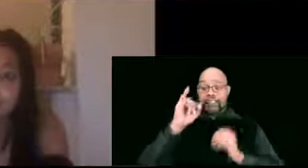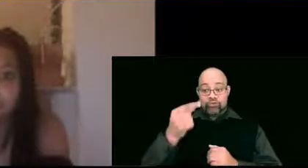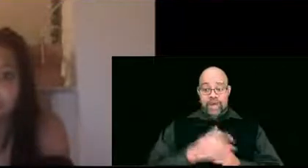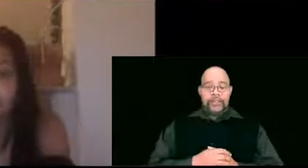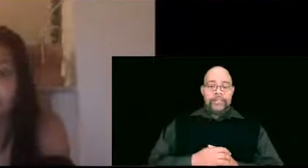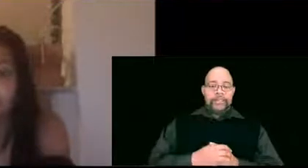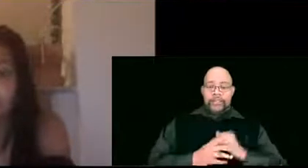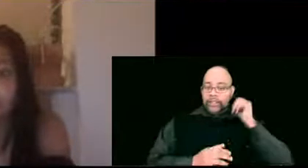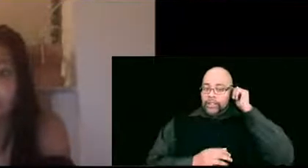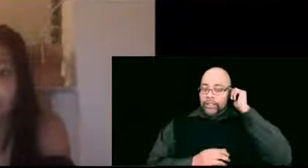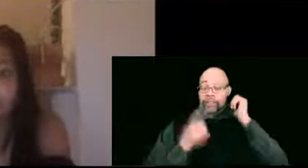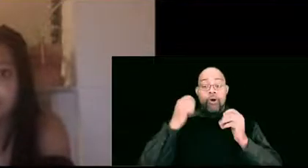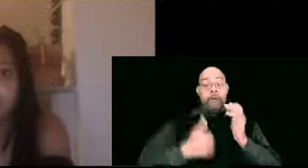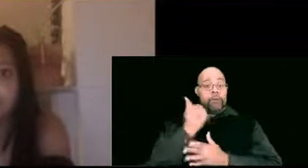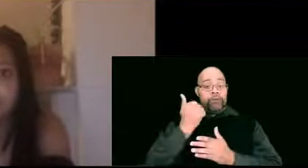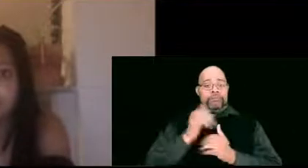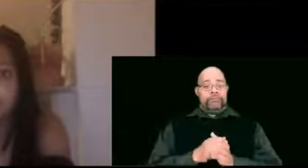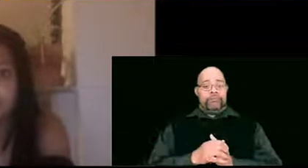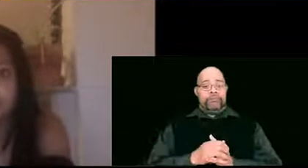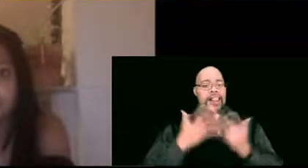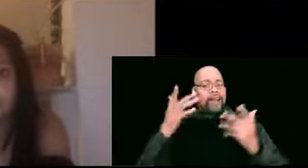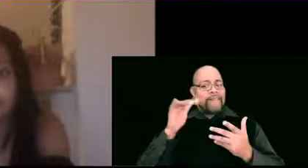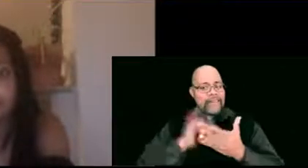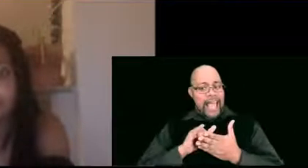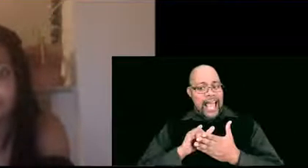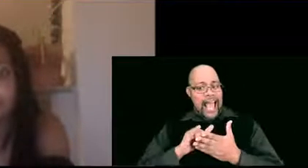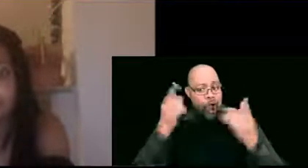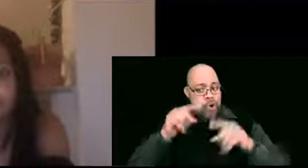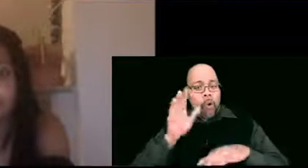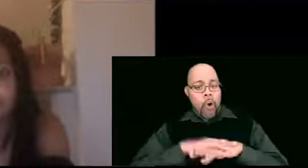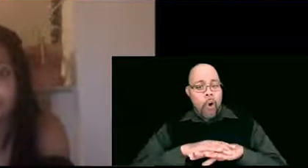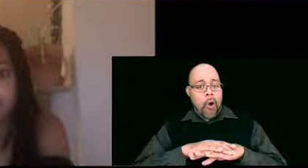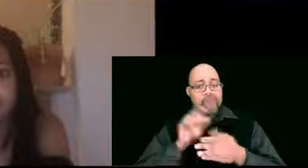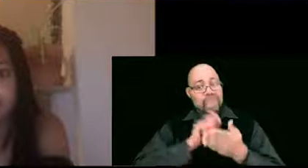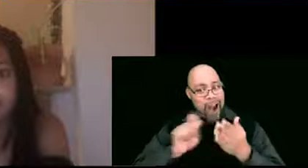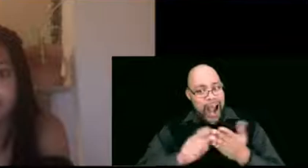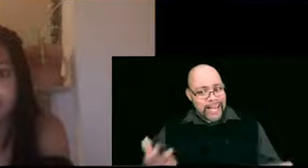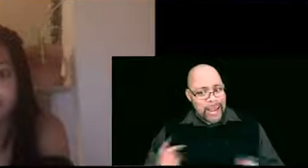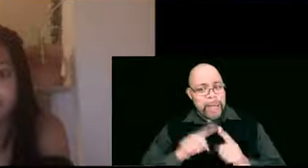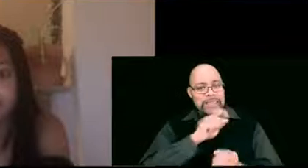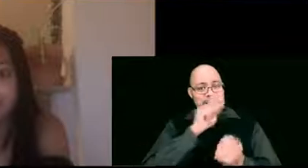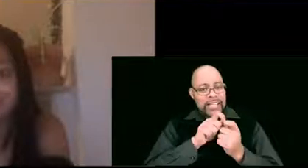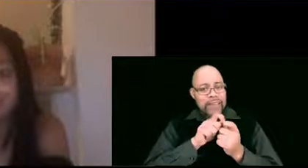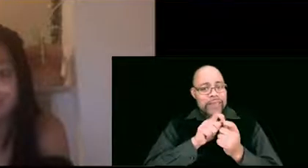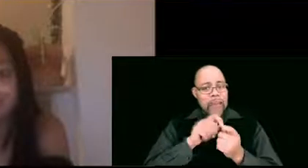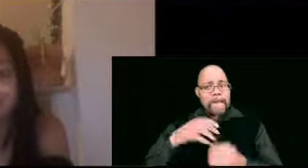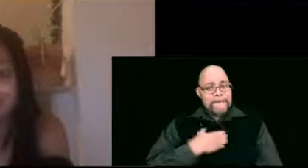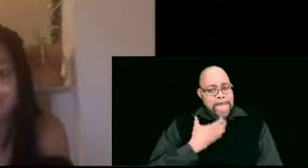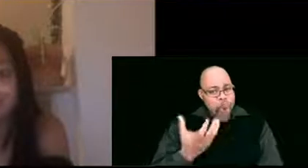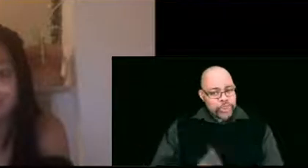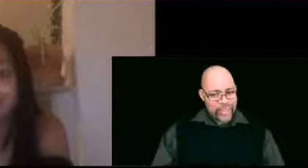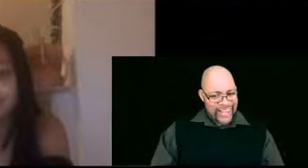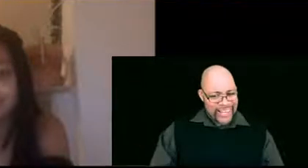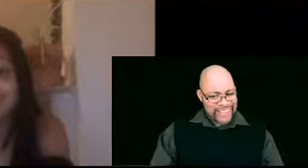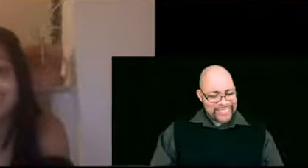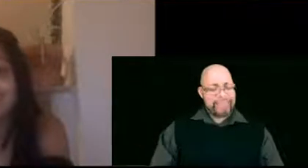and Instagram. For the most part, a lot of the consensus was on writing, but specifically